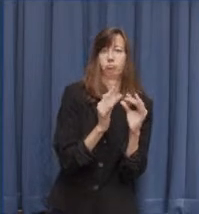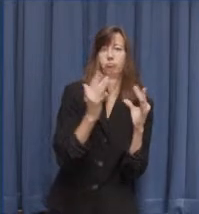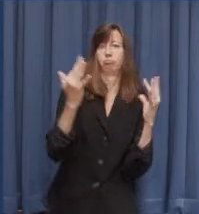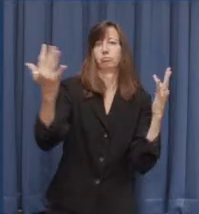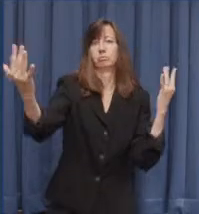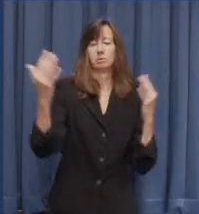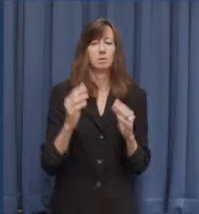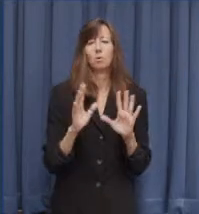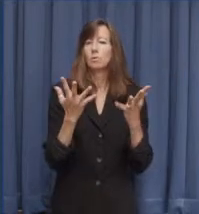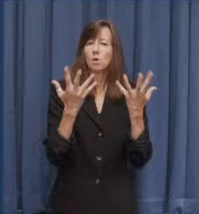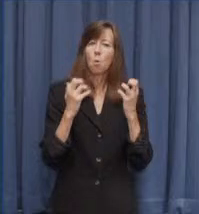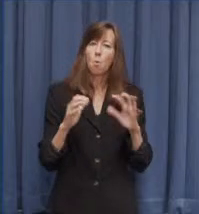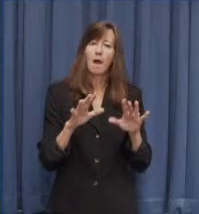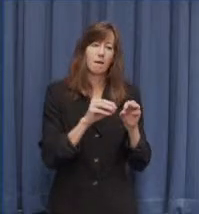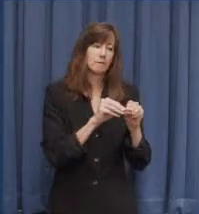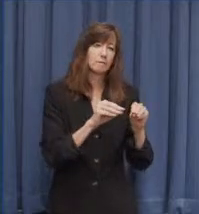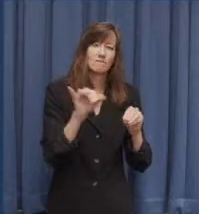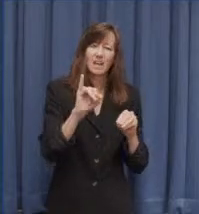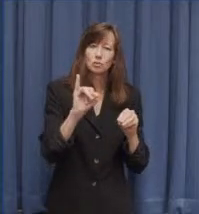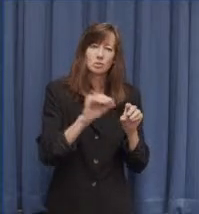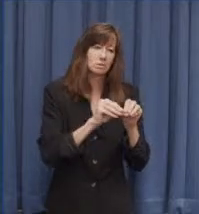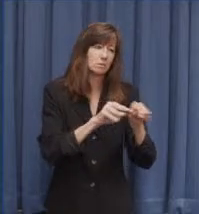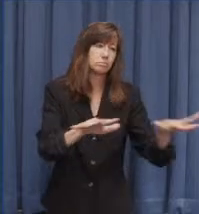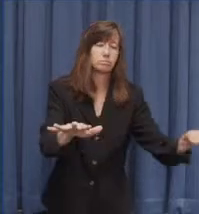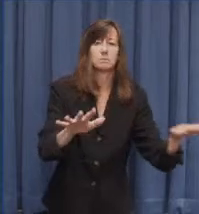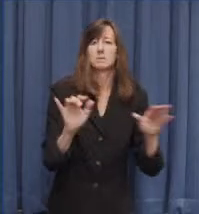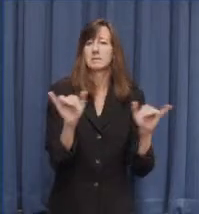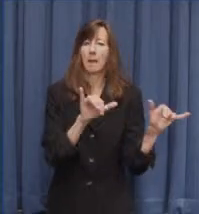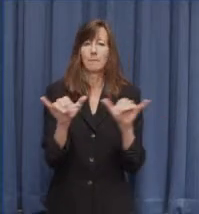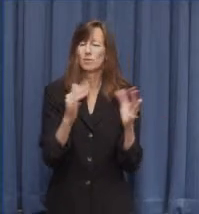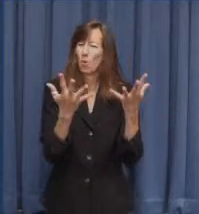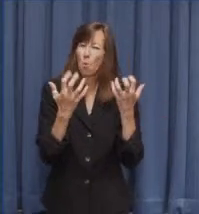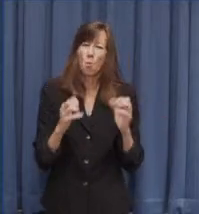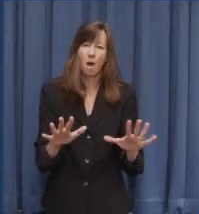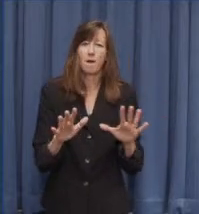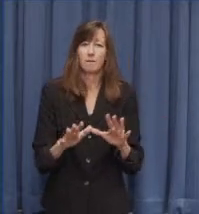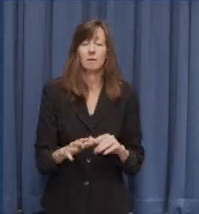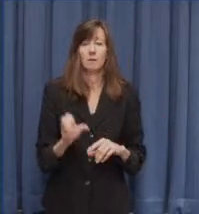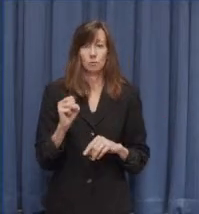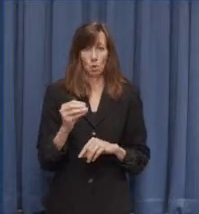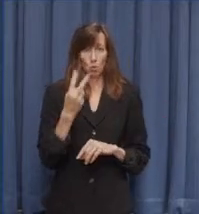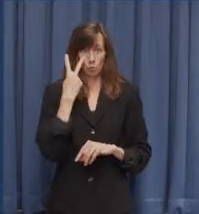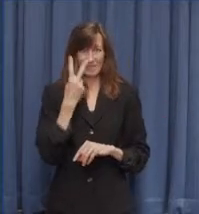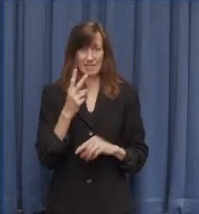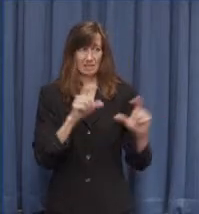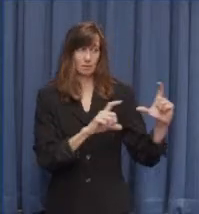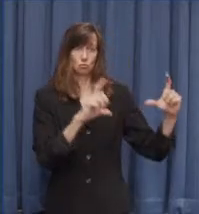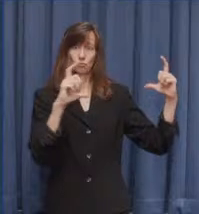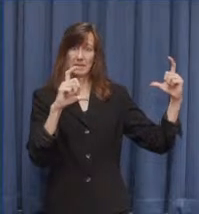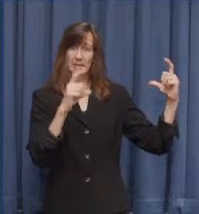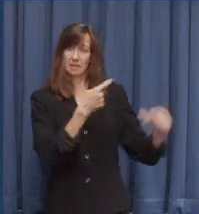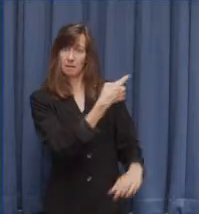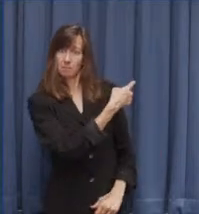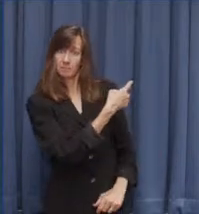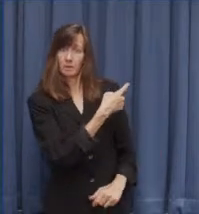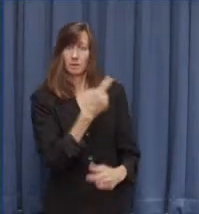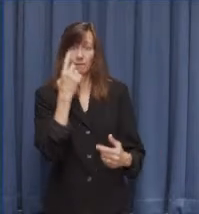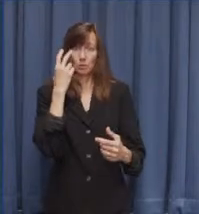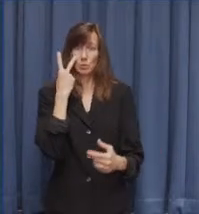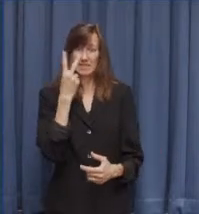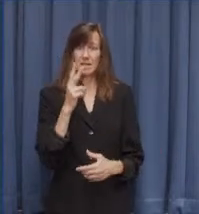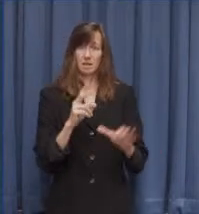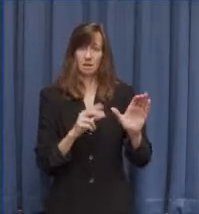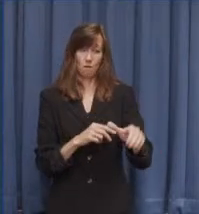that says right there, as you see on the screen, New York State contact tracing, that is not a scam. That is not